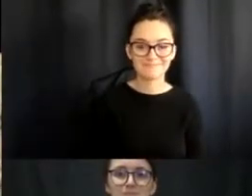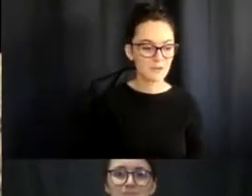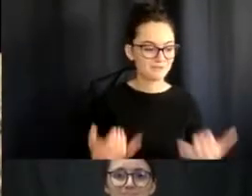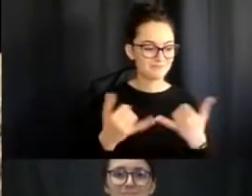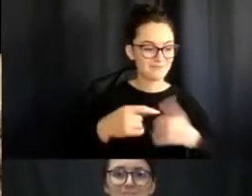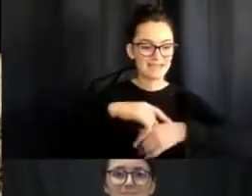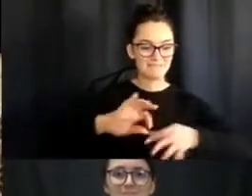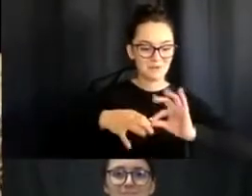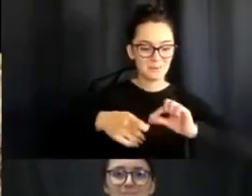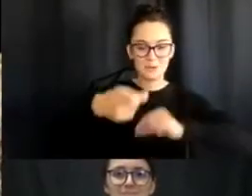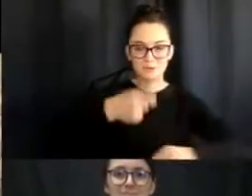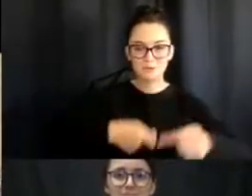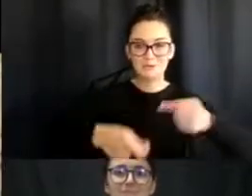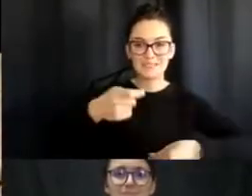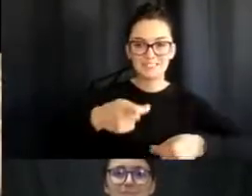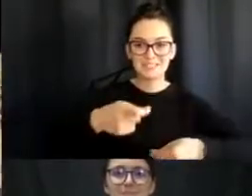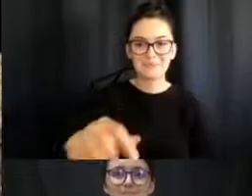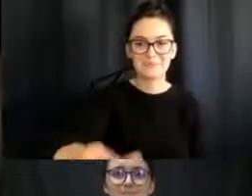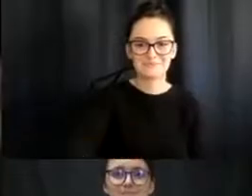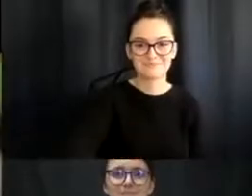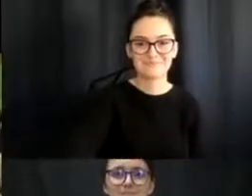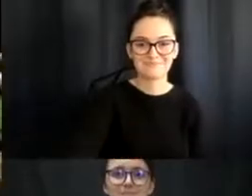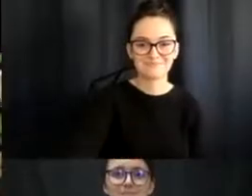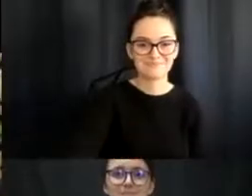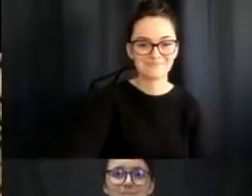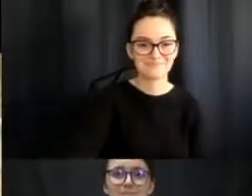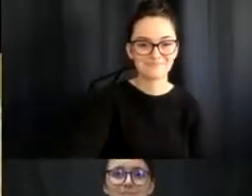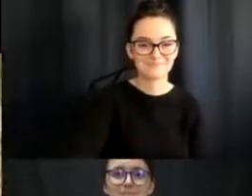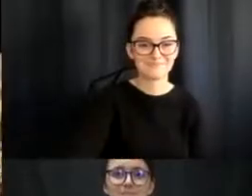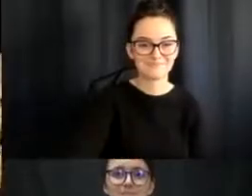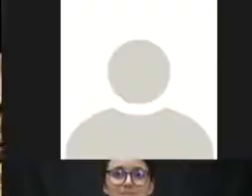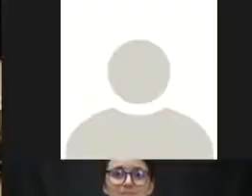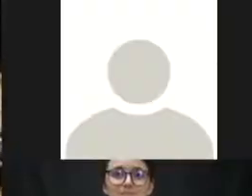She's ready to pop. She is.